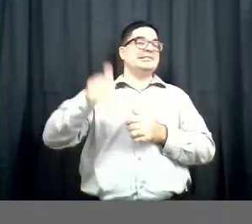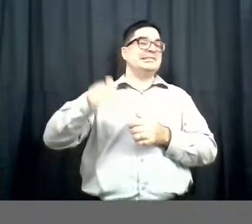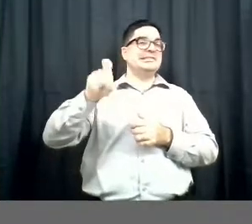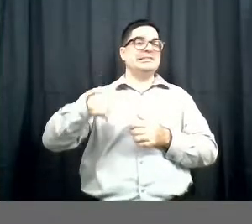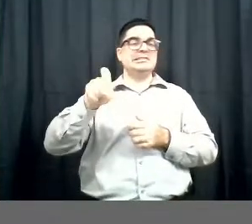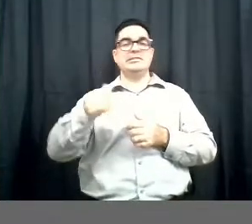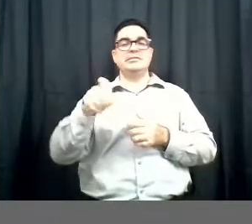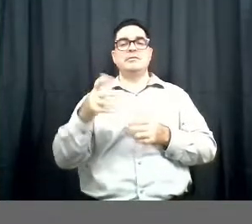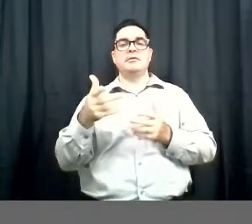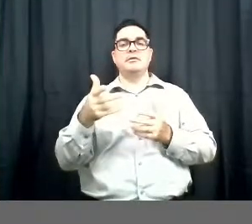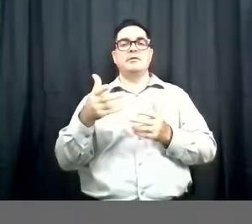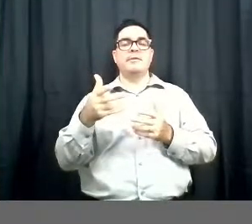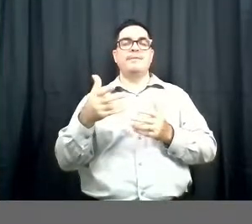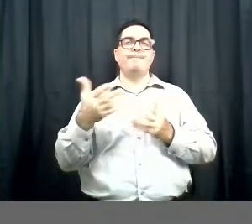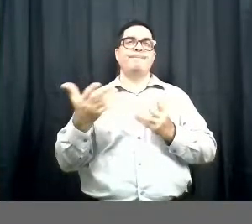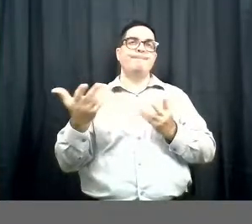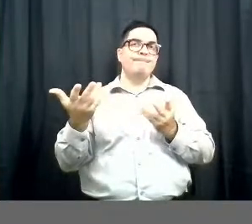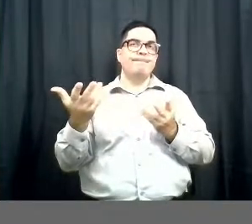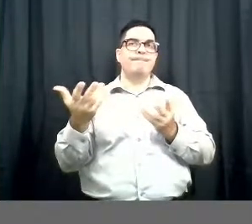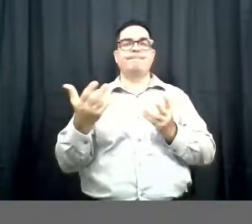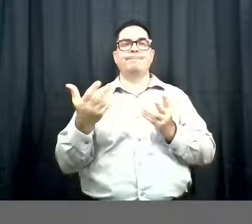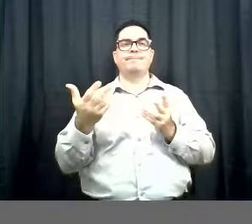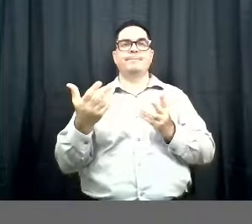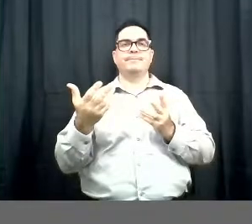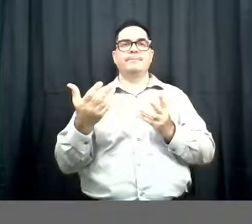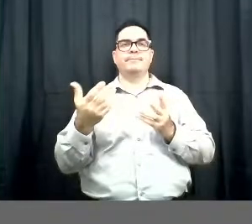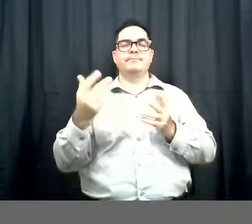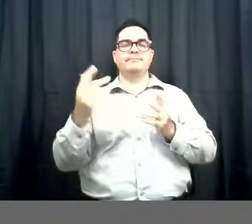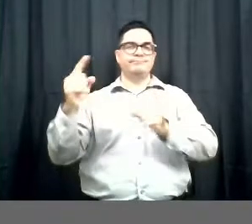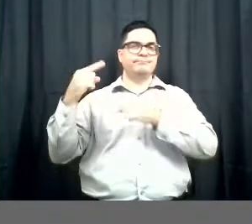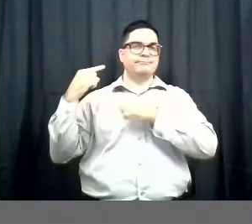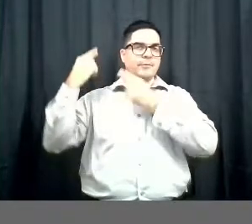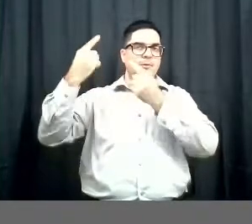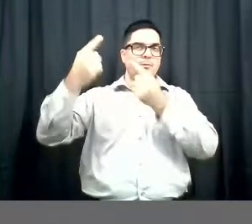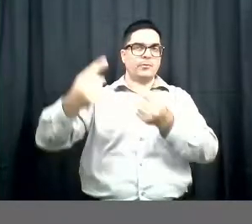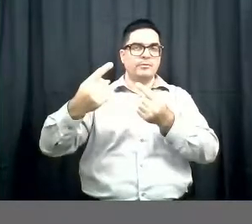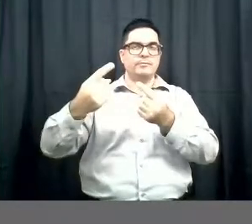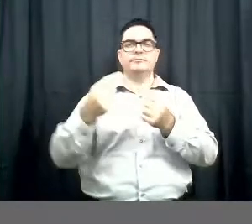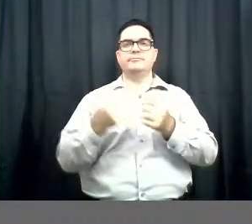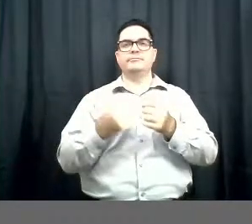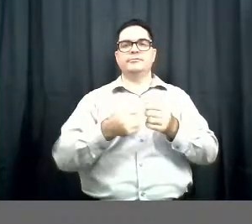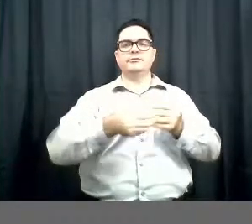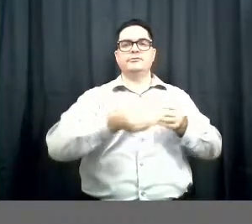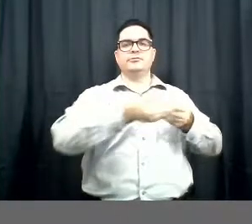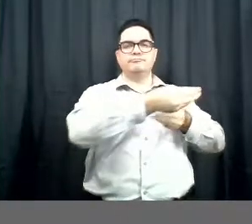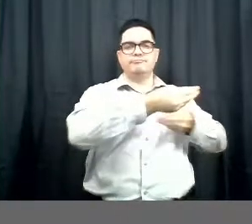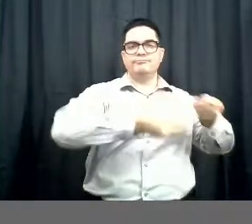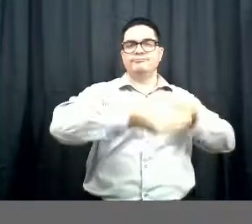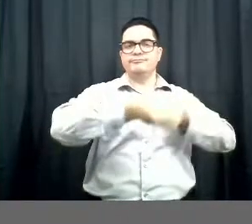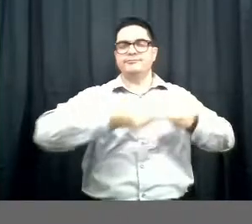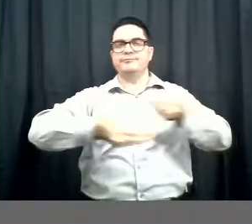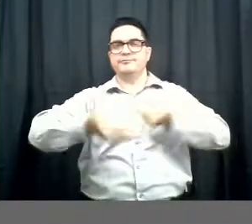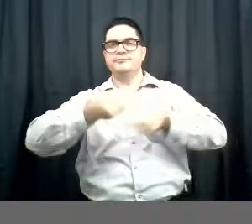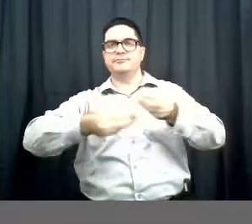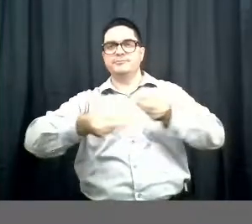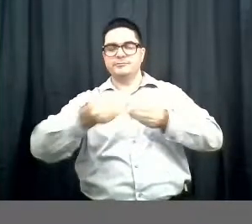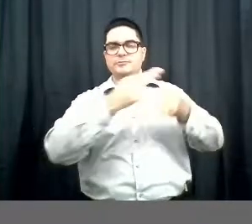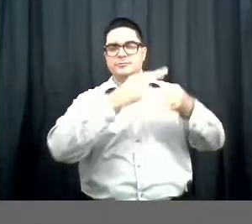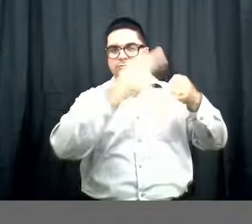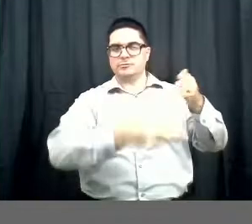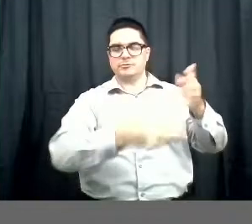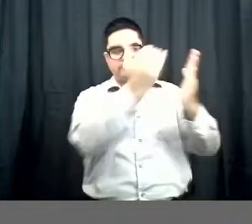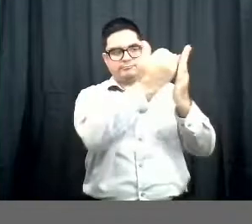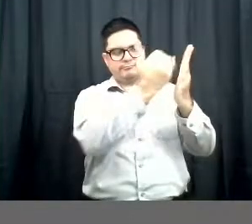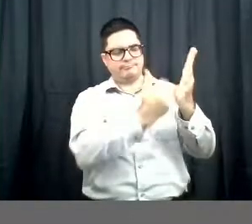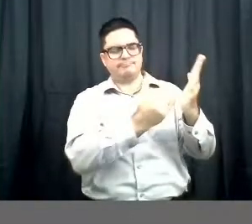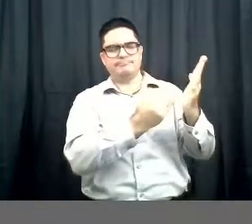based on actual performance of revenues. That would be accurate in the sense that we allowed spending at